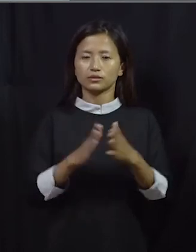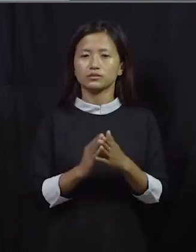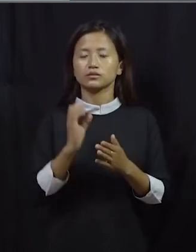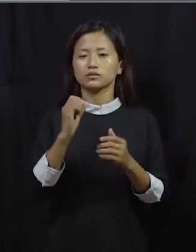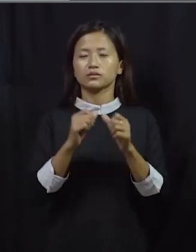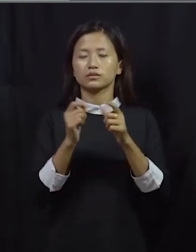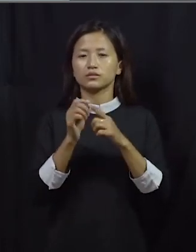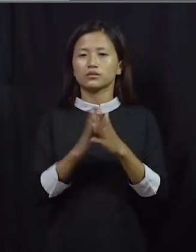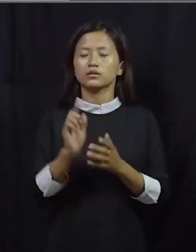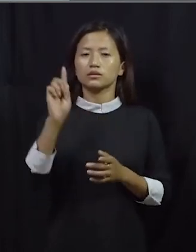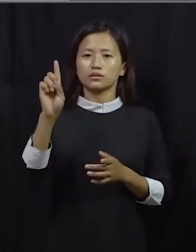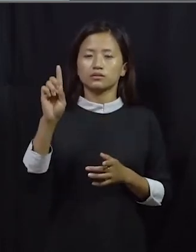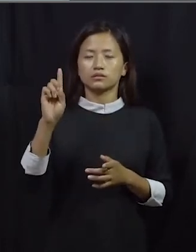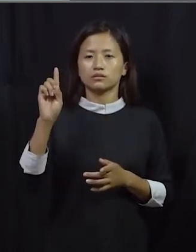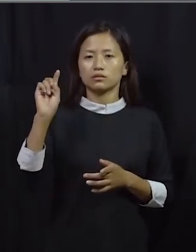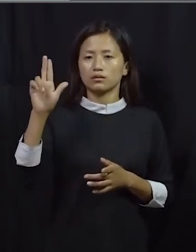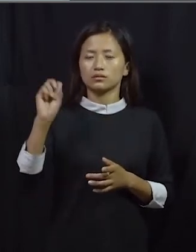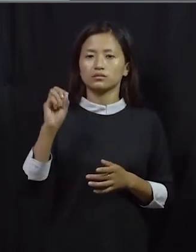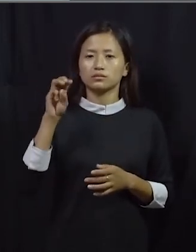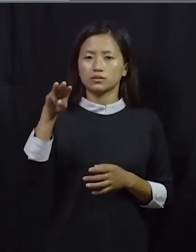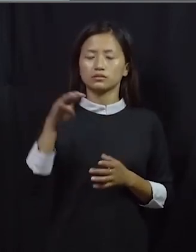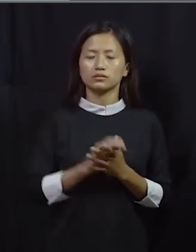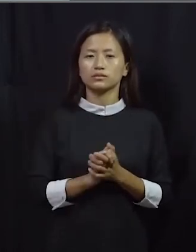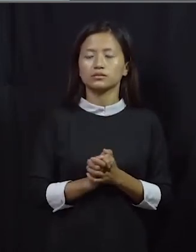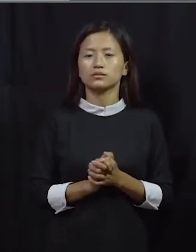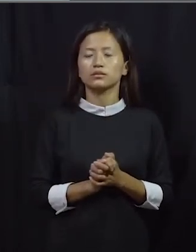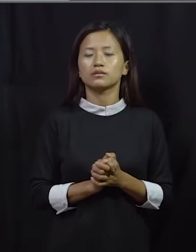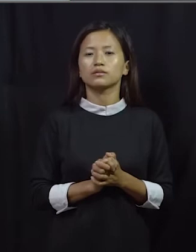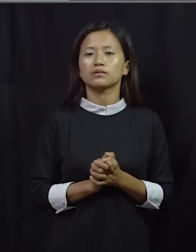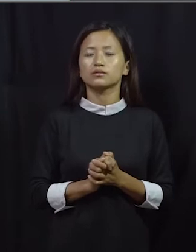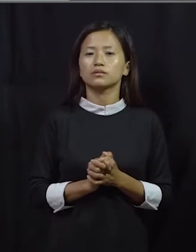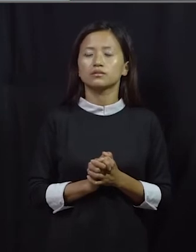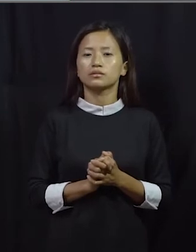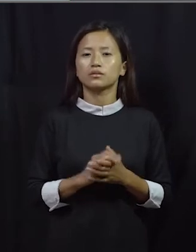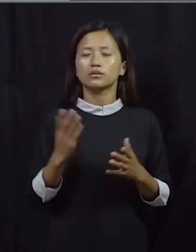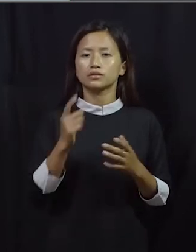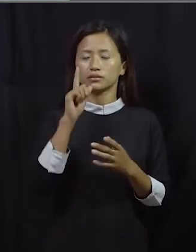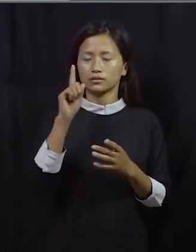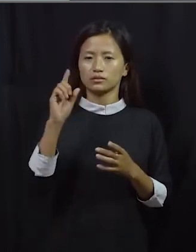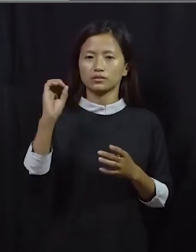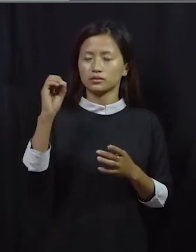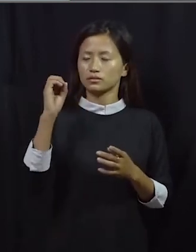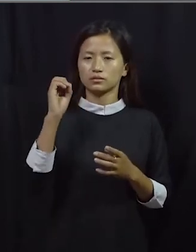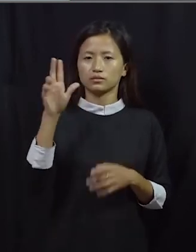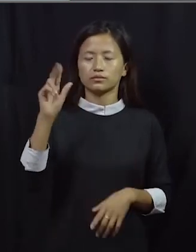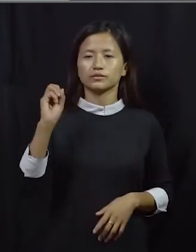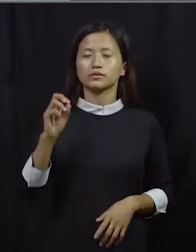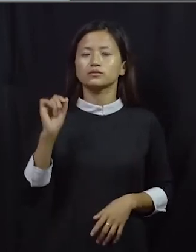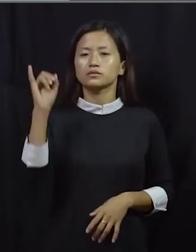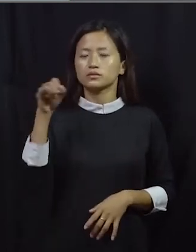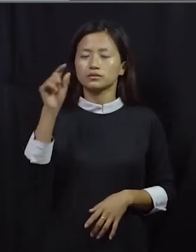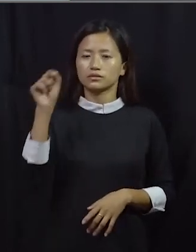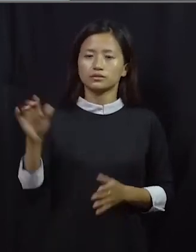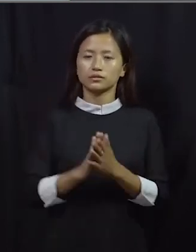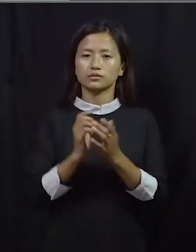is 18,000 at the rate of 6%. Y has 1,80,000 as opening capital at the rate of 6%.